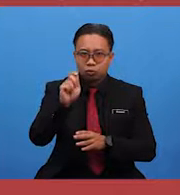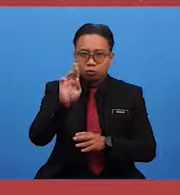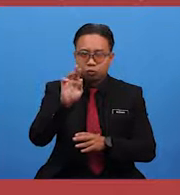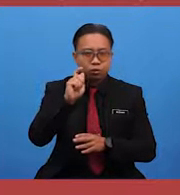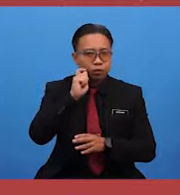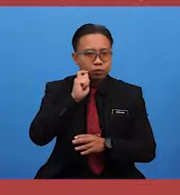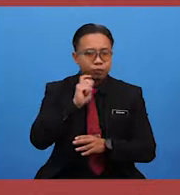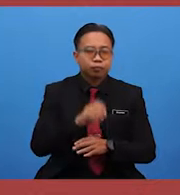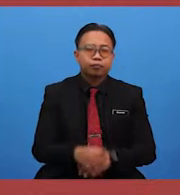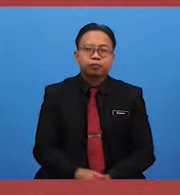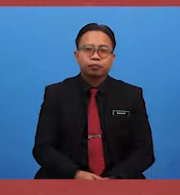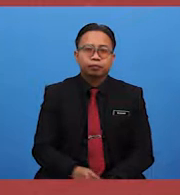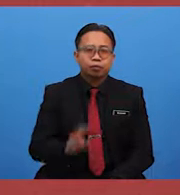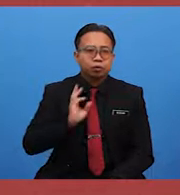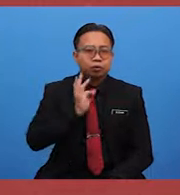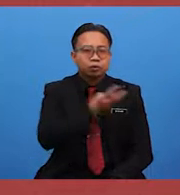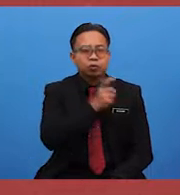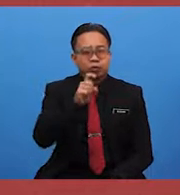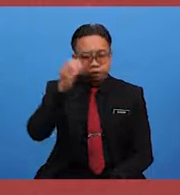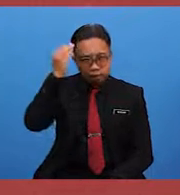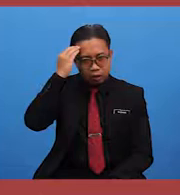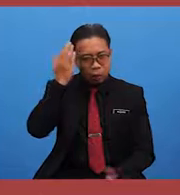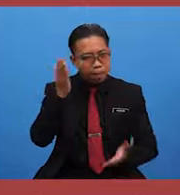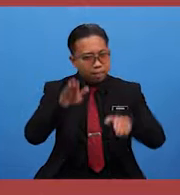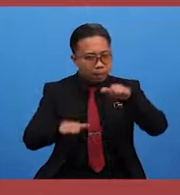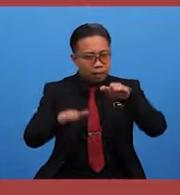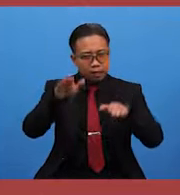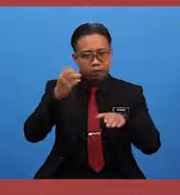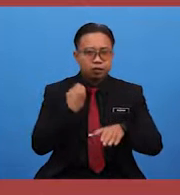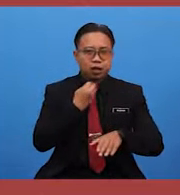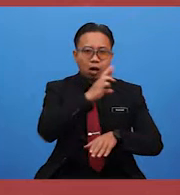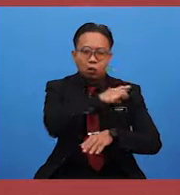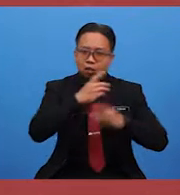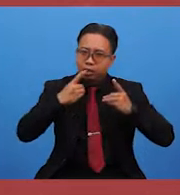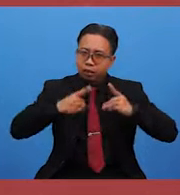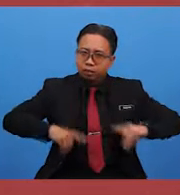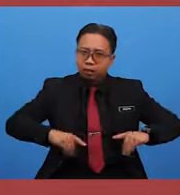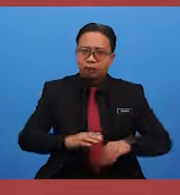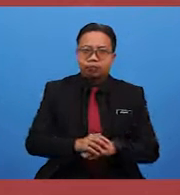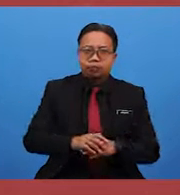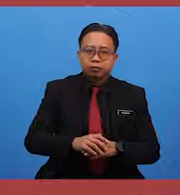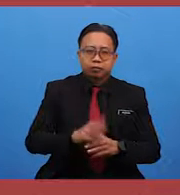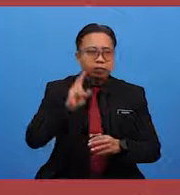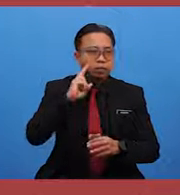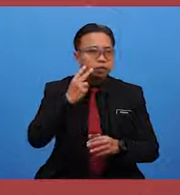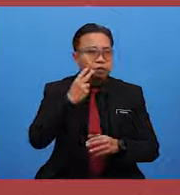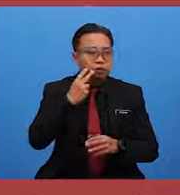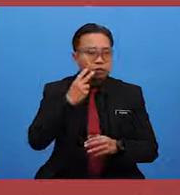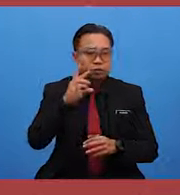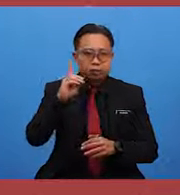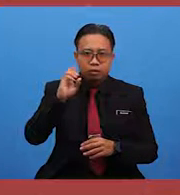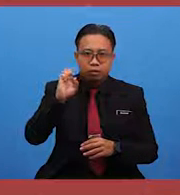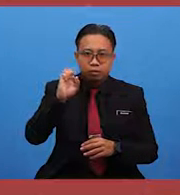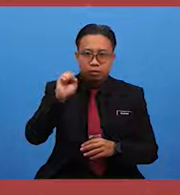along the way. We should know how to balance our diet. Desserts which contain a lot of